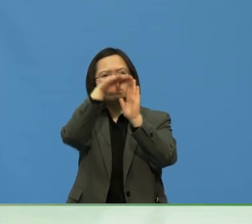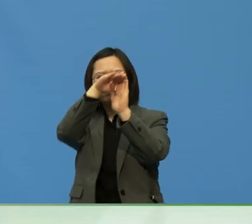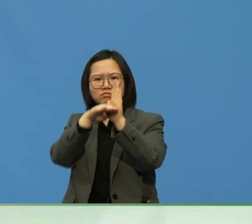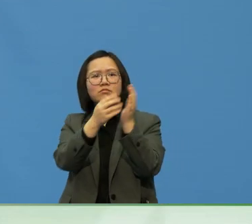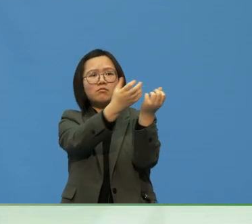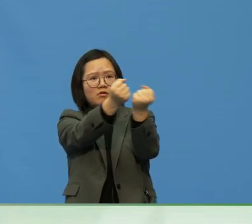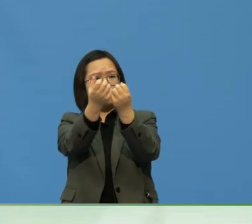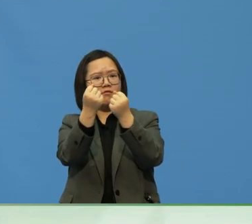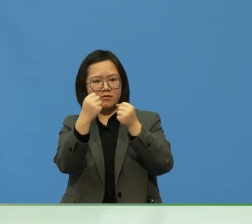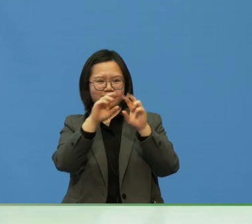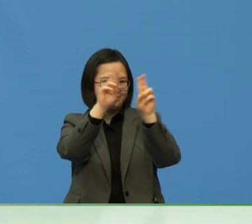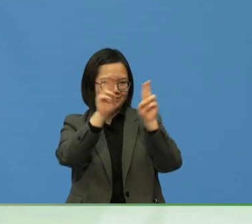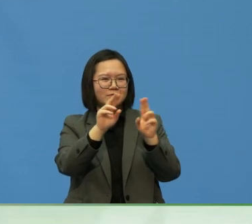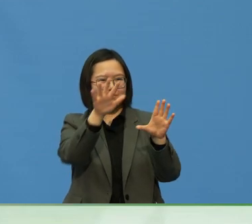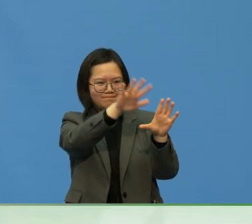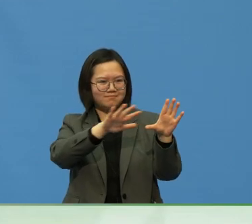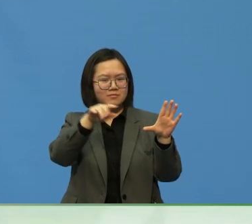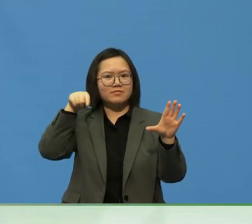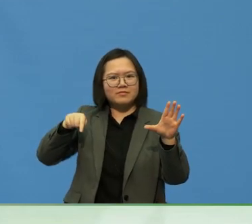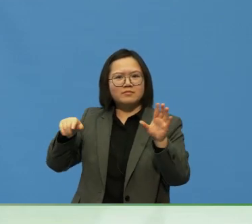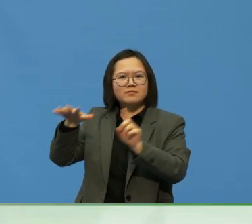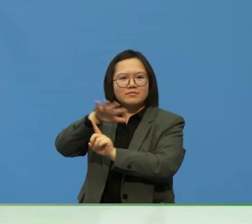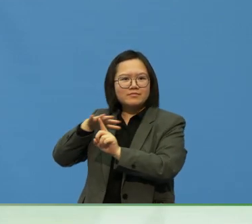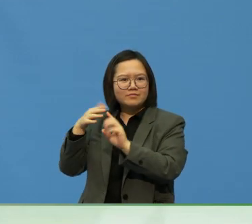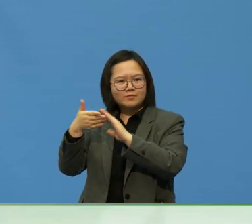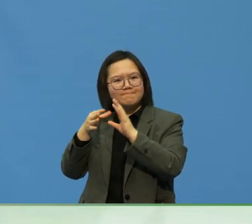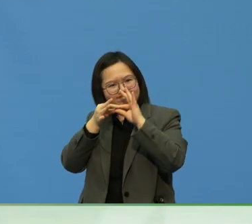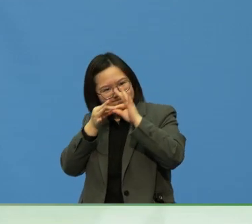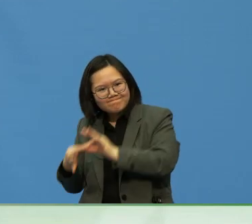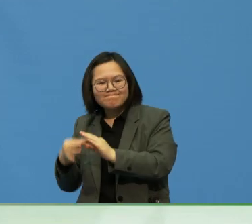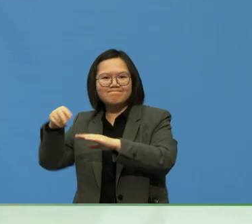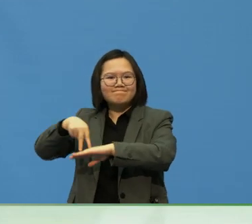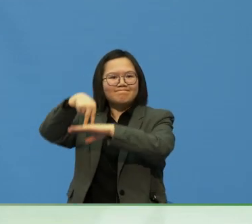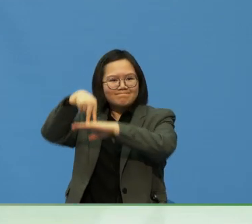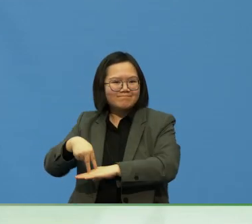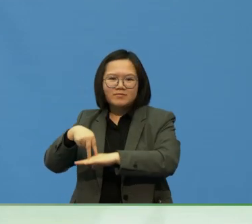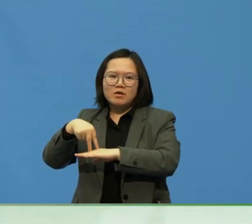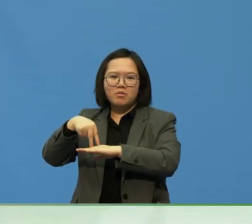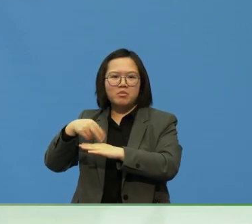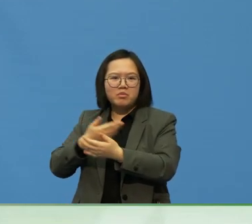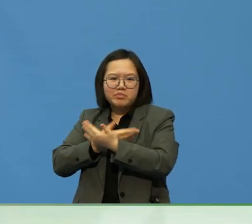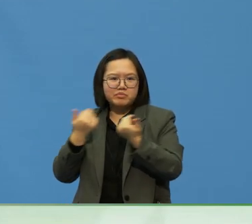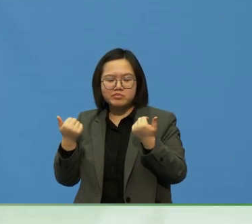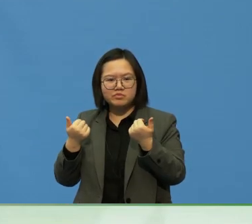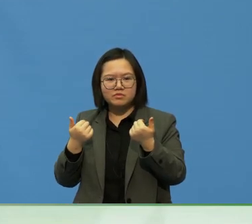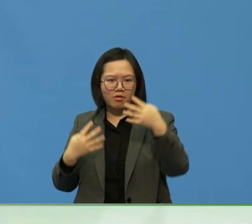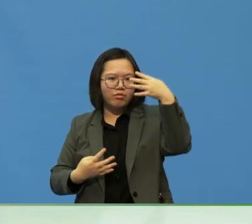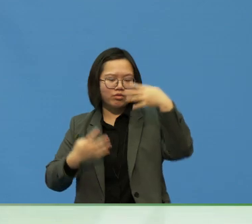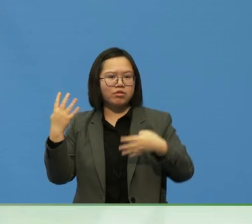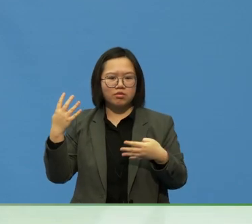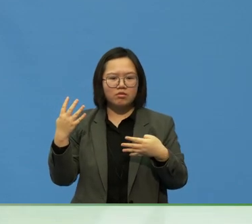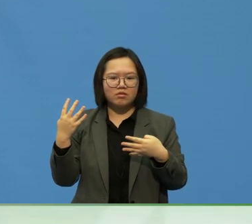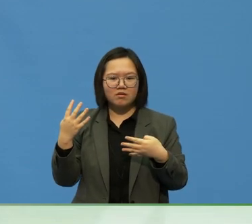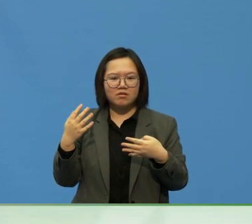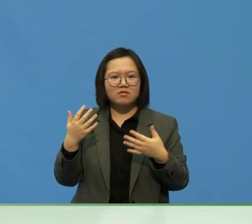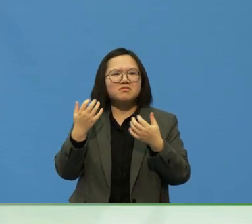have examples of a company like GlaxoSmithKline producing a global standard to the built environment that they're confident lifts them above mere